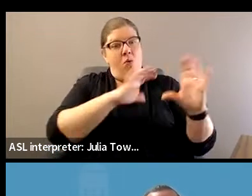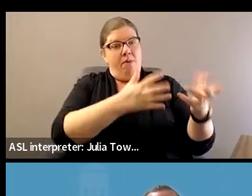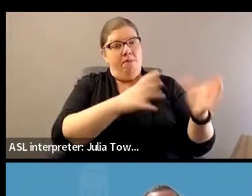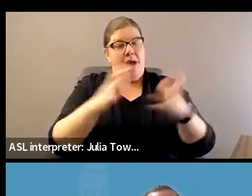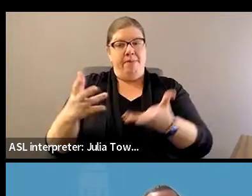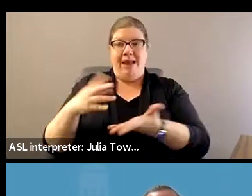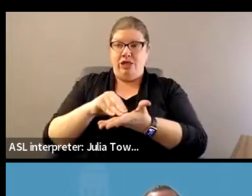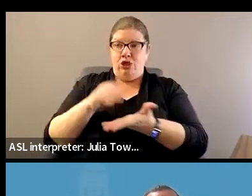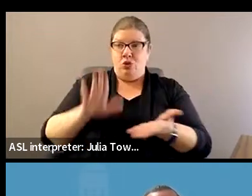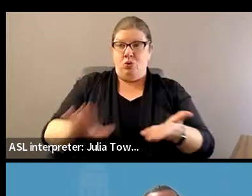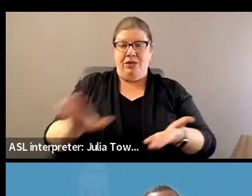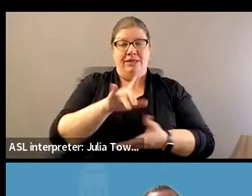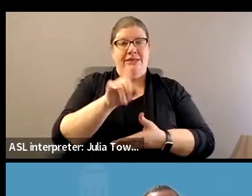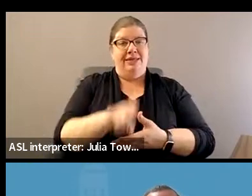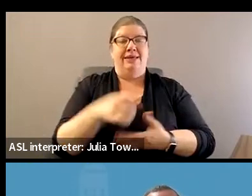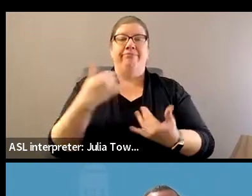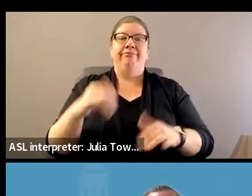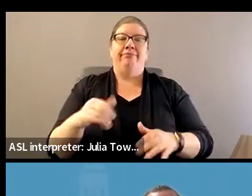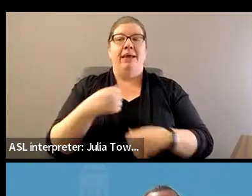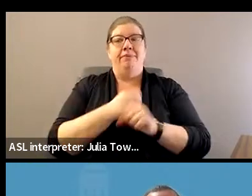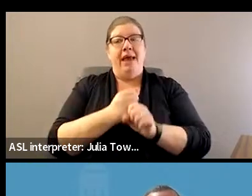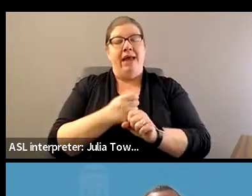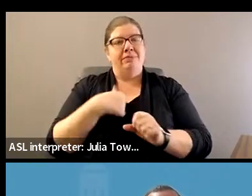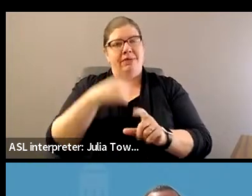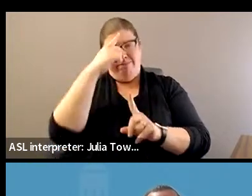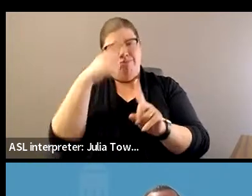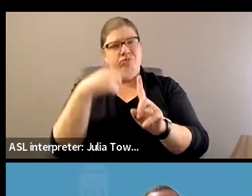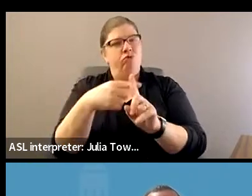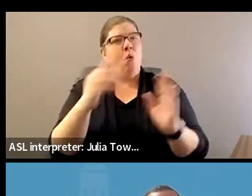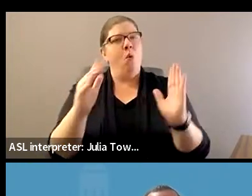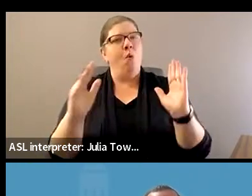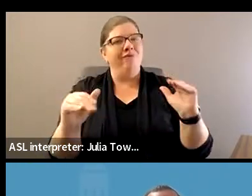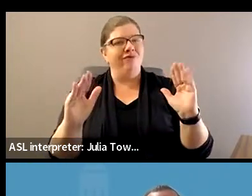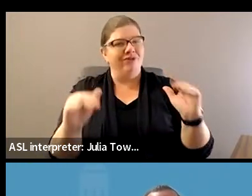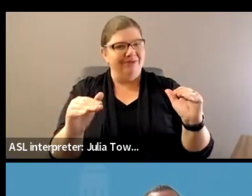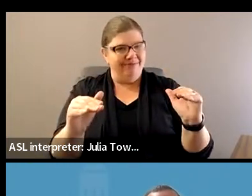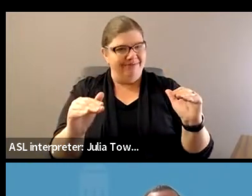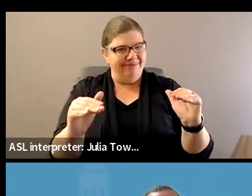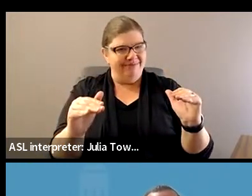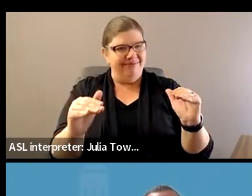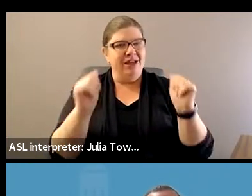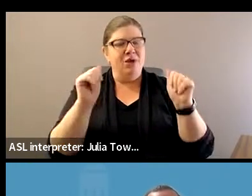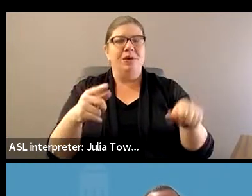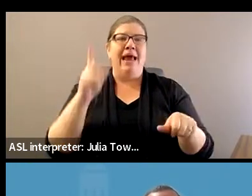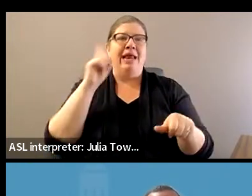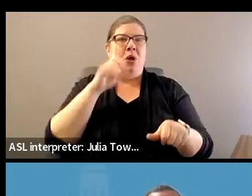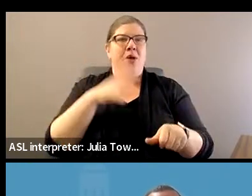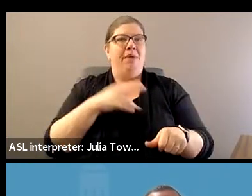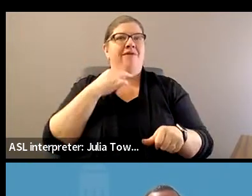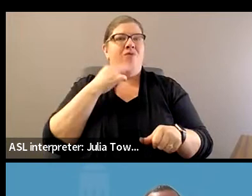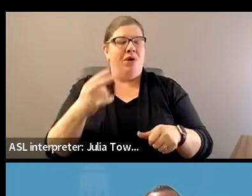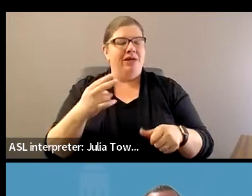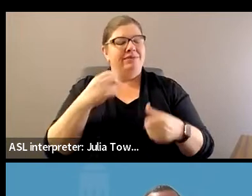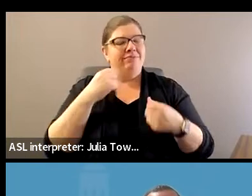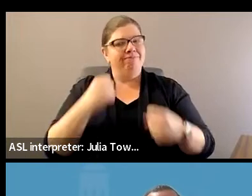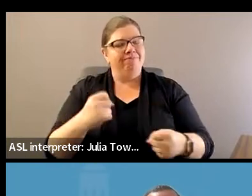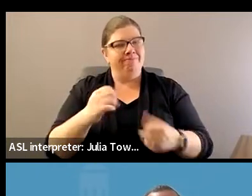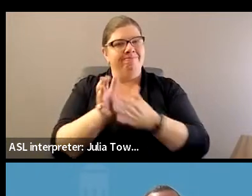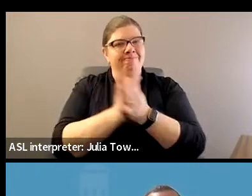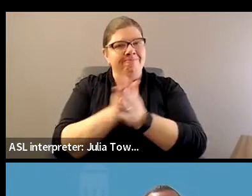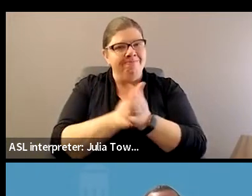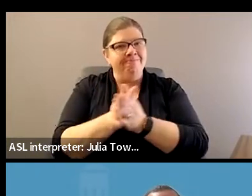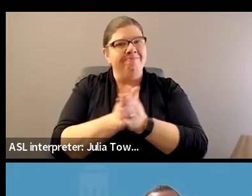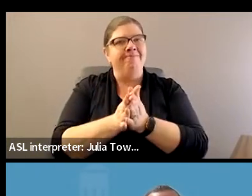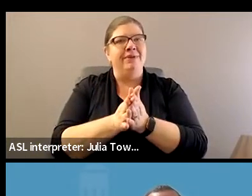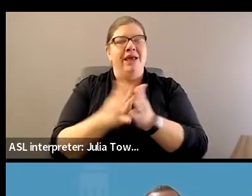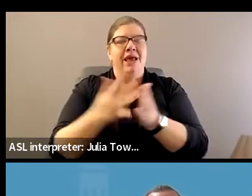student needs, and that makes me very hopeful. I think you can hear it in my voice how excited I am that